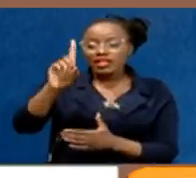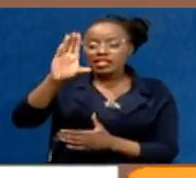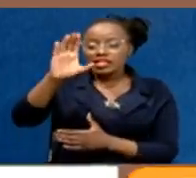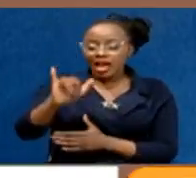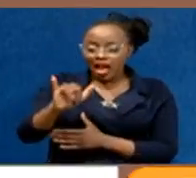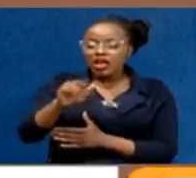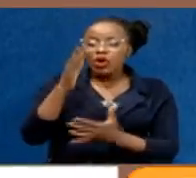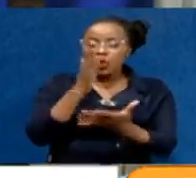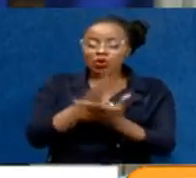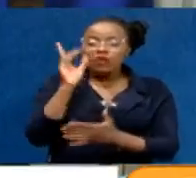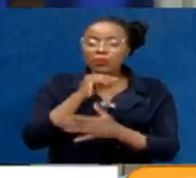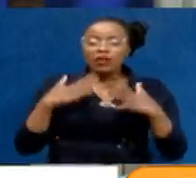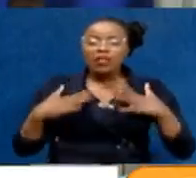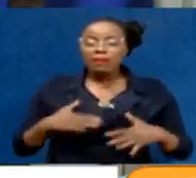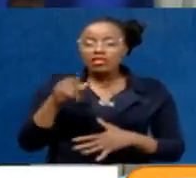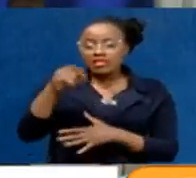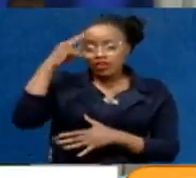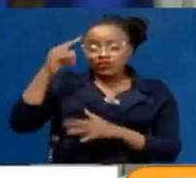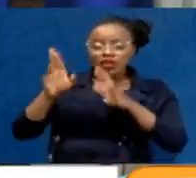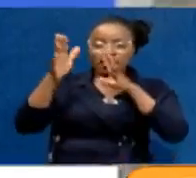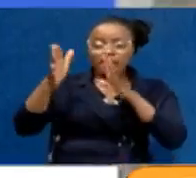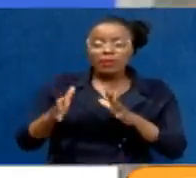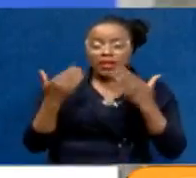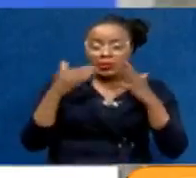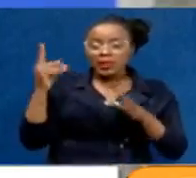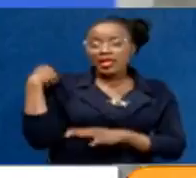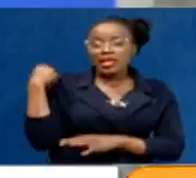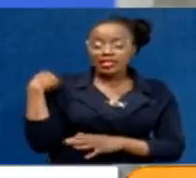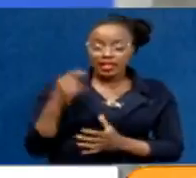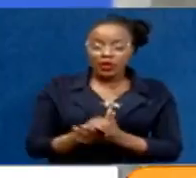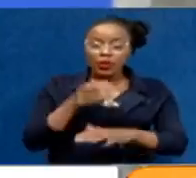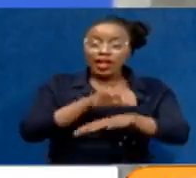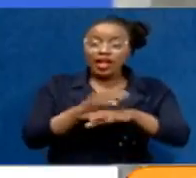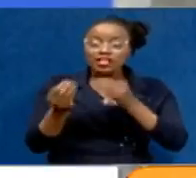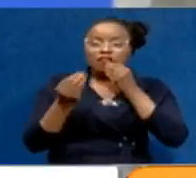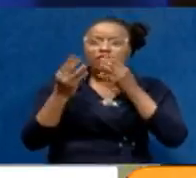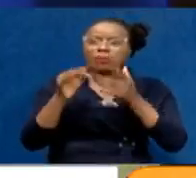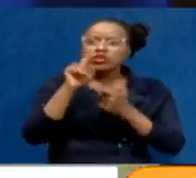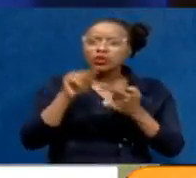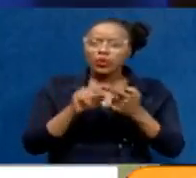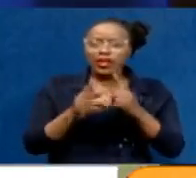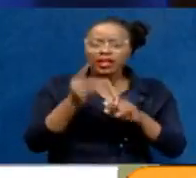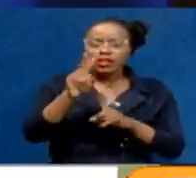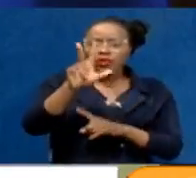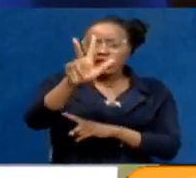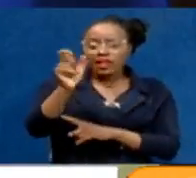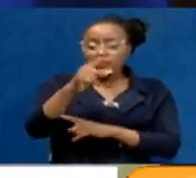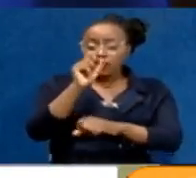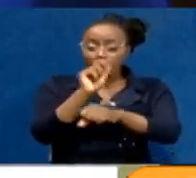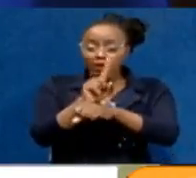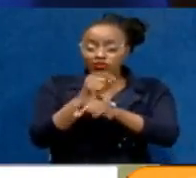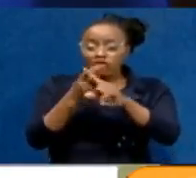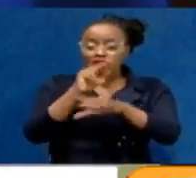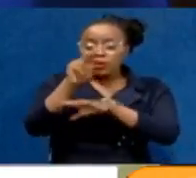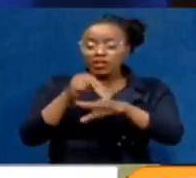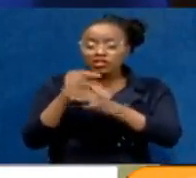jinai kuthibitisha kuwa mwili huo ni wa mwanahabari huyo hapo jana. We received that information on 23rd of November